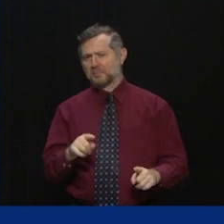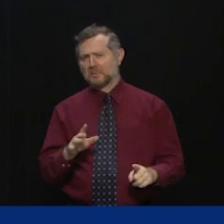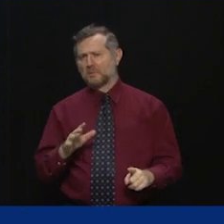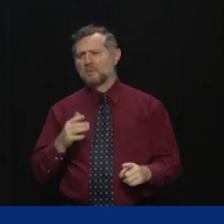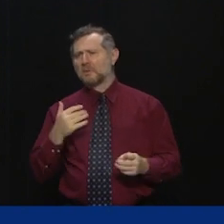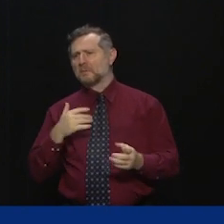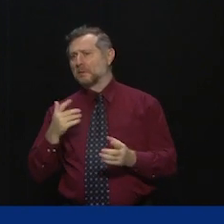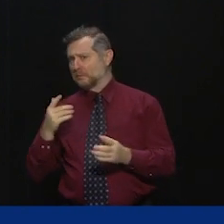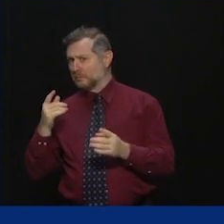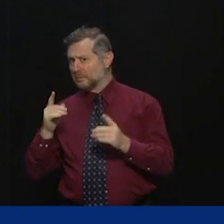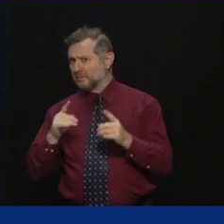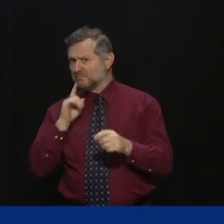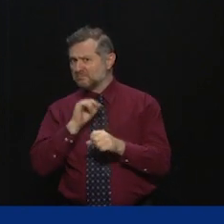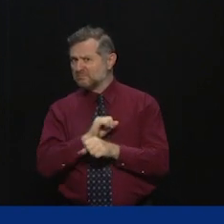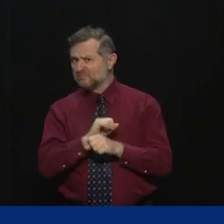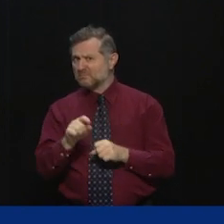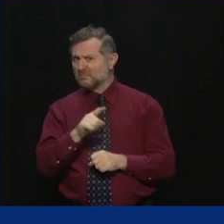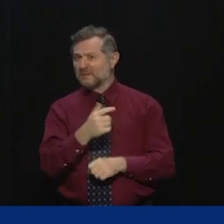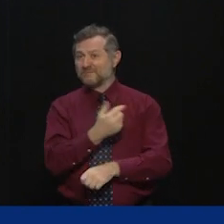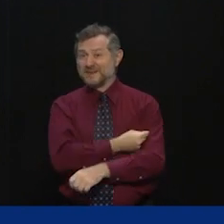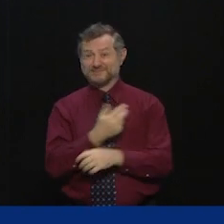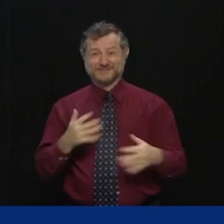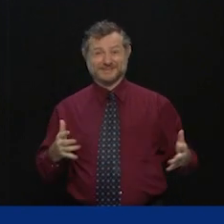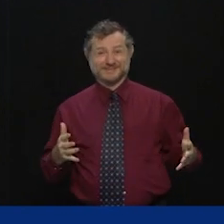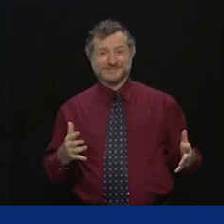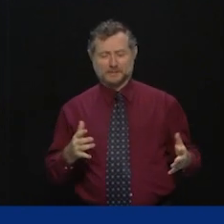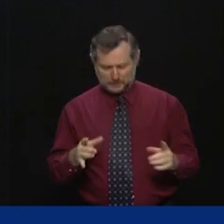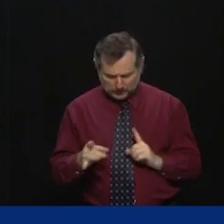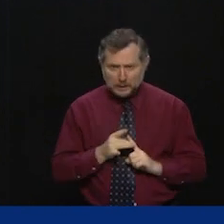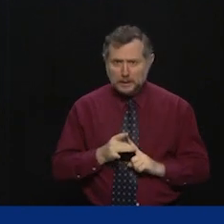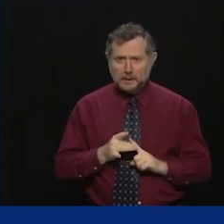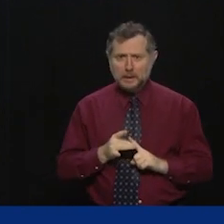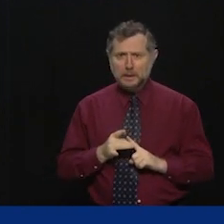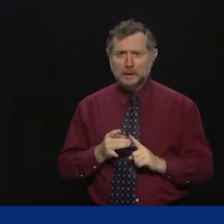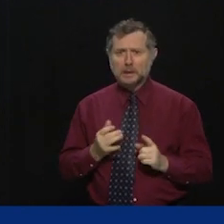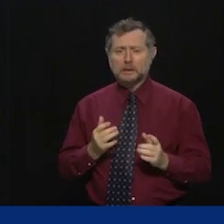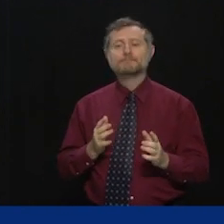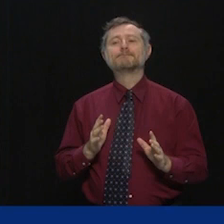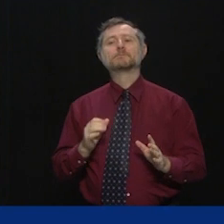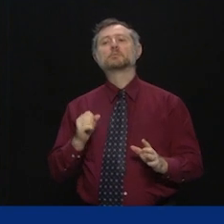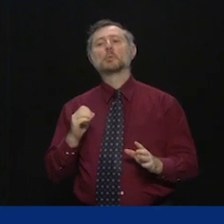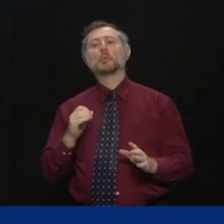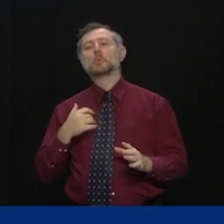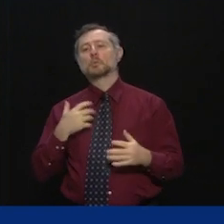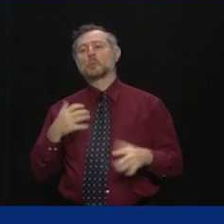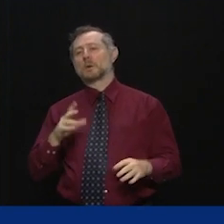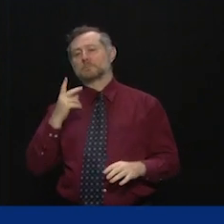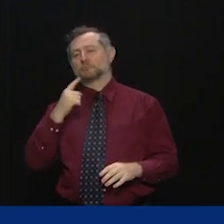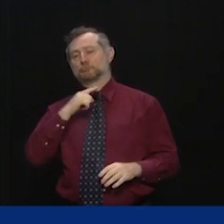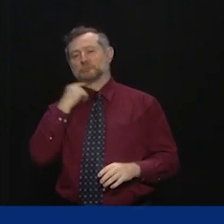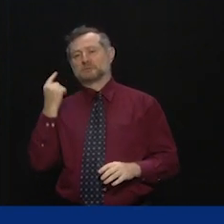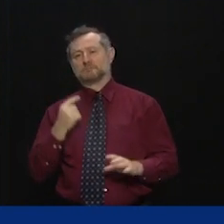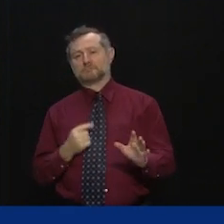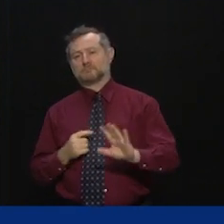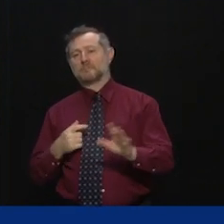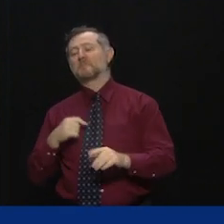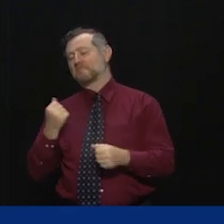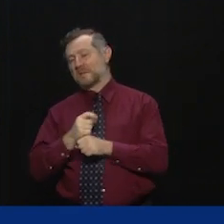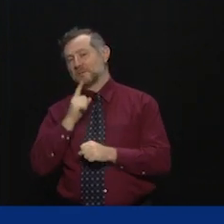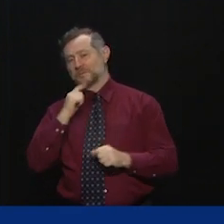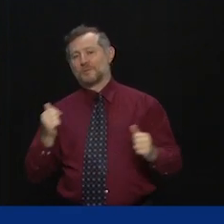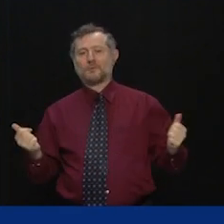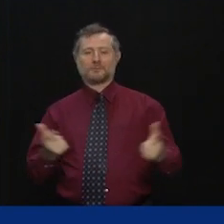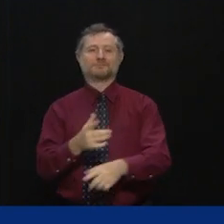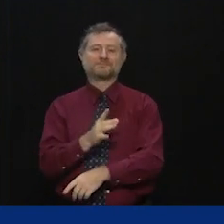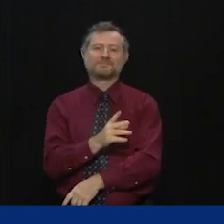vaccinated, it's a low percentage, but who wants to take that risk? Nobody. We've been through too much together. We don't want to take risks. We just want to do what's